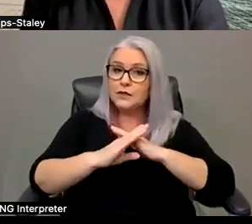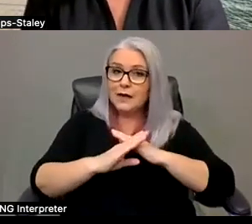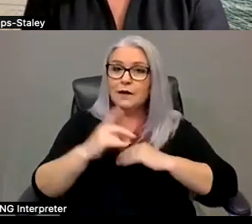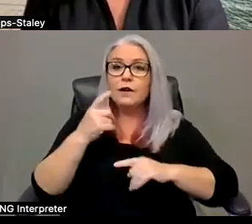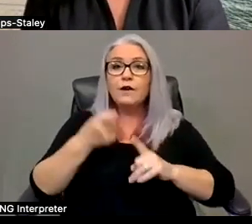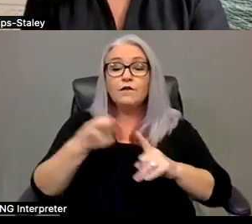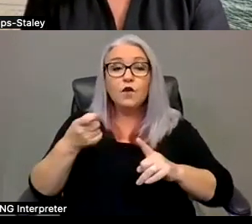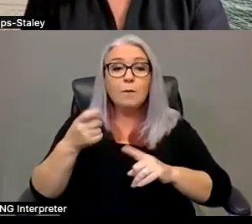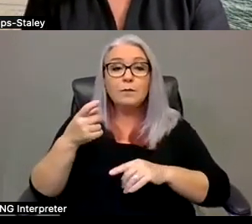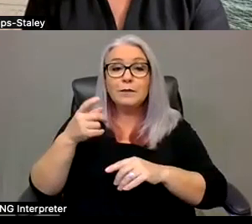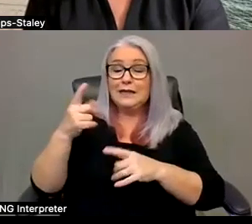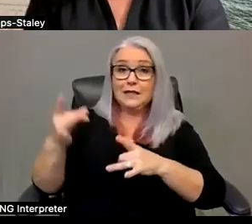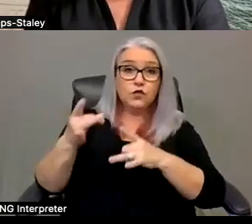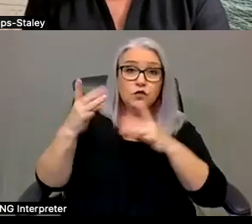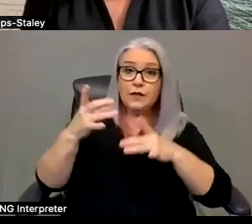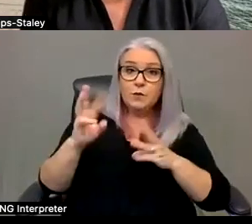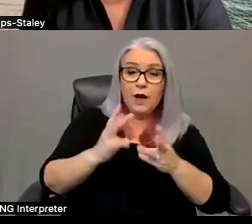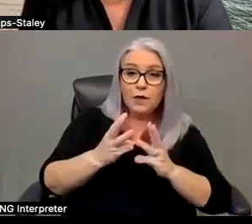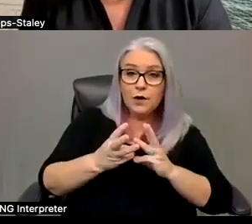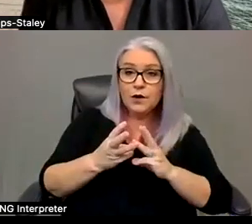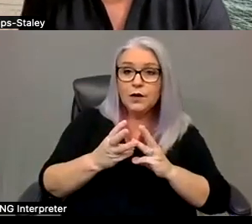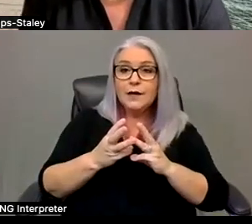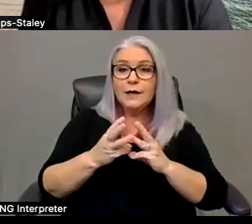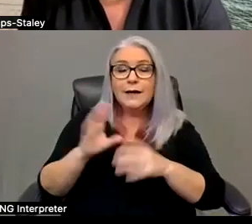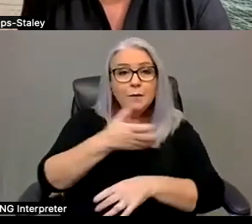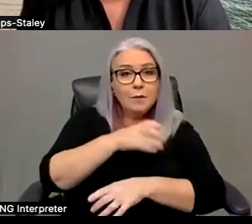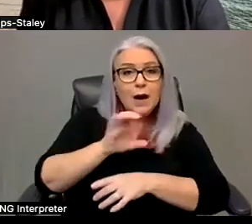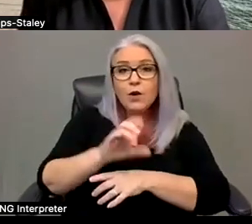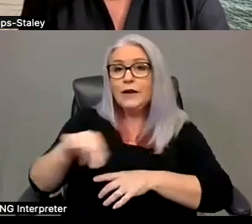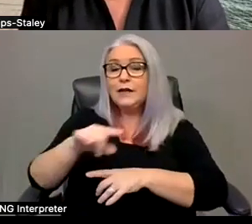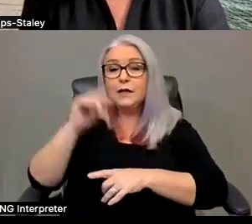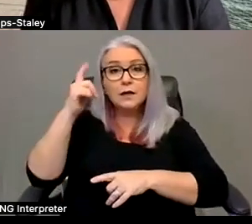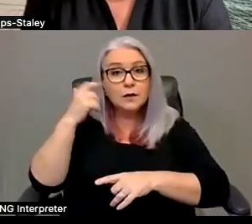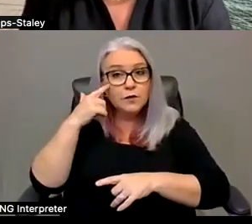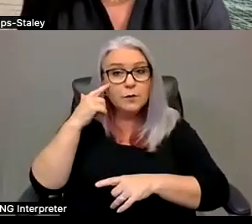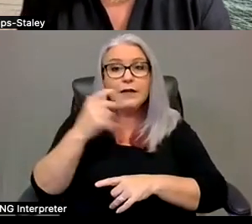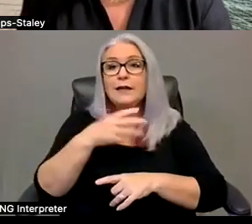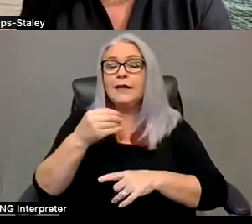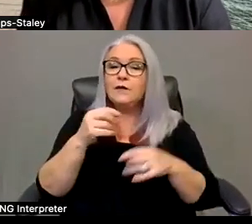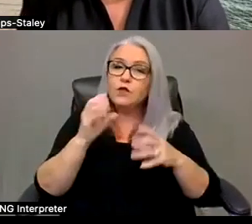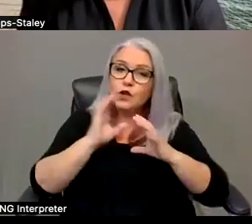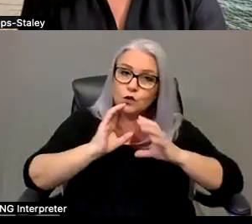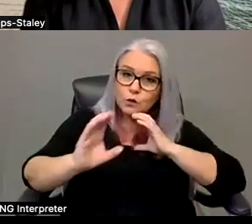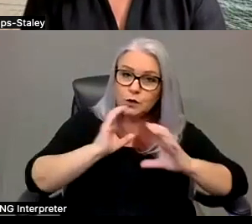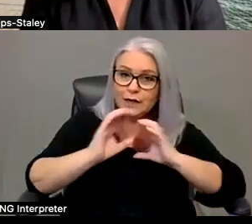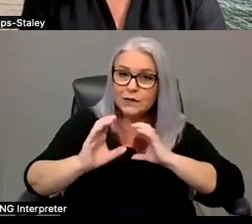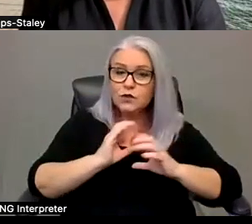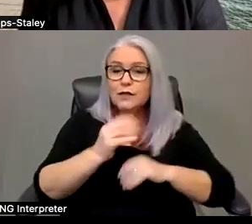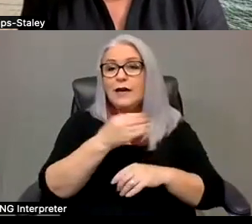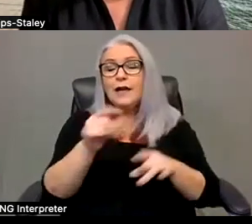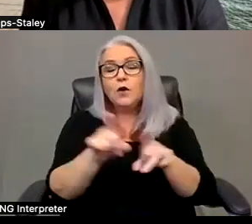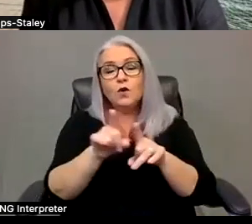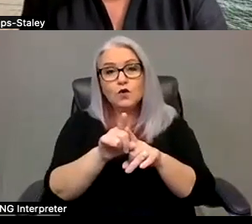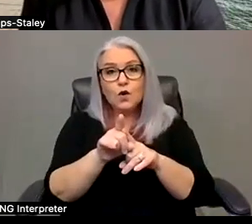weather. It means empowering inclusive participation in government through ample, accessible communications. And it means